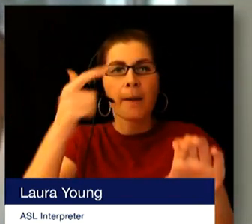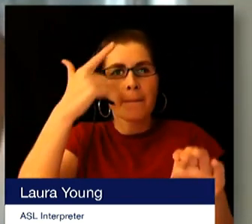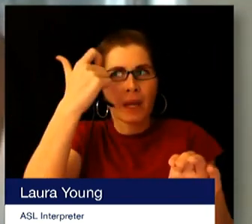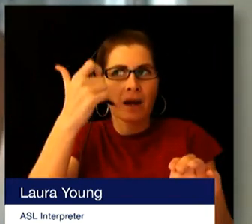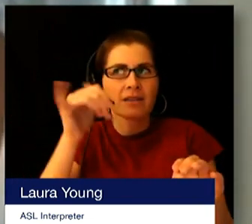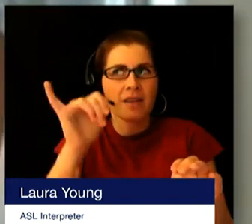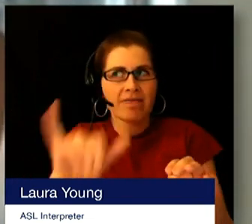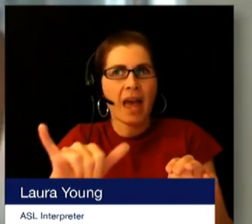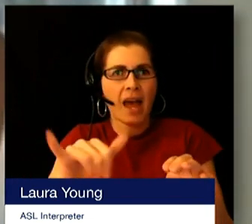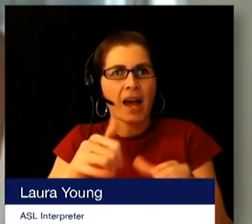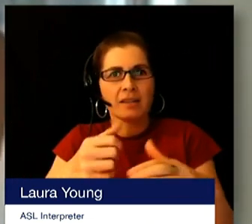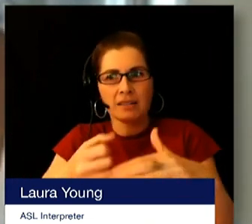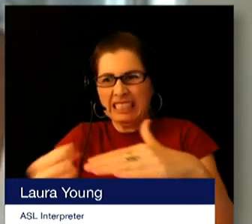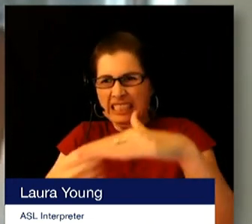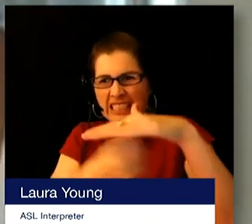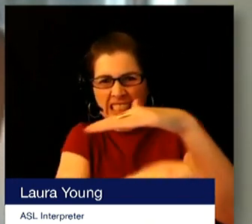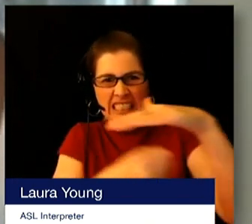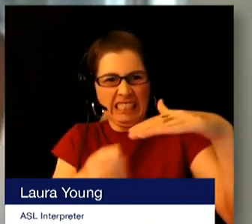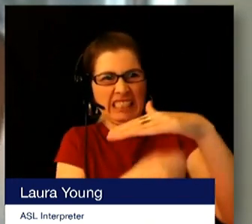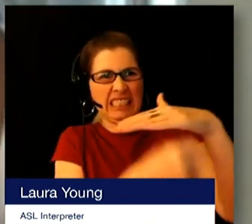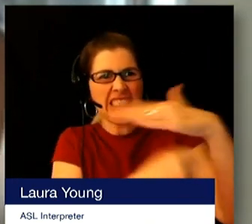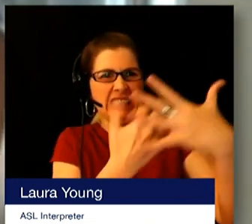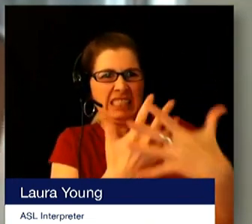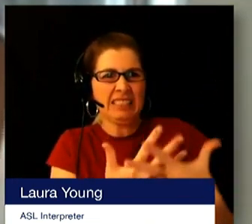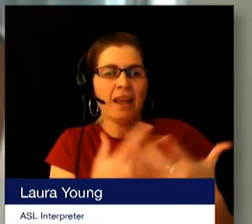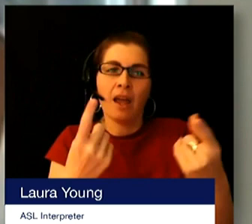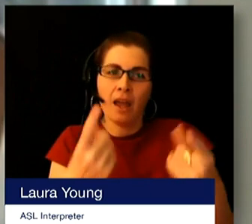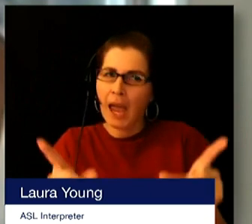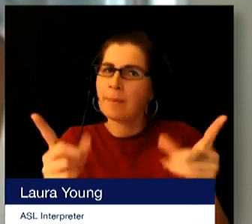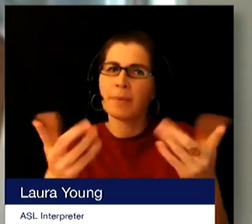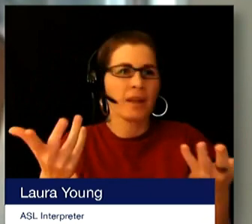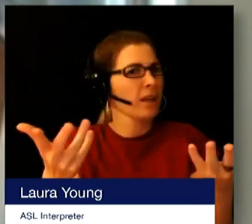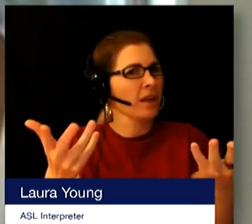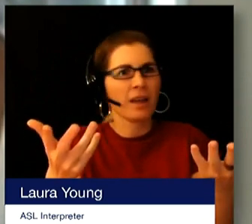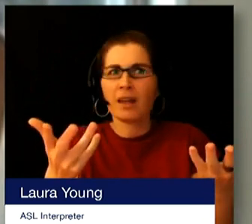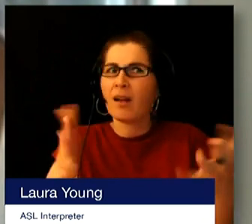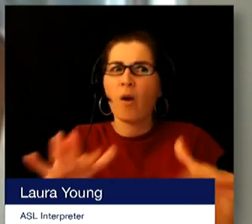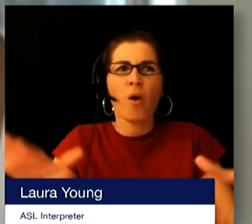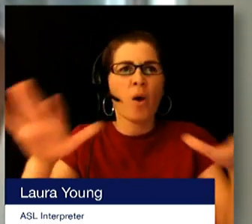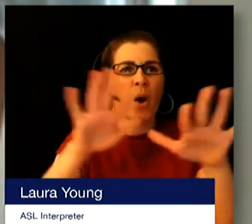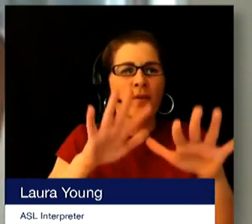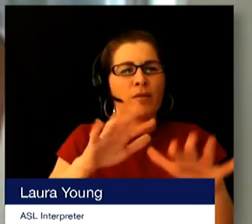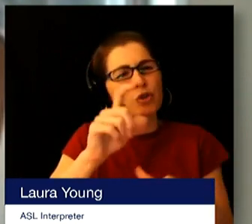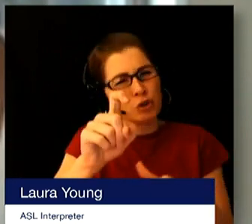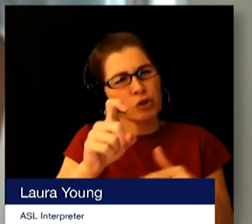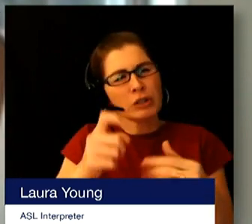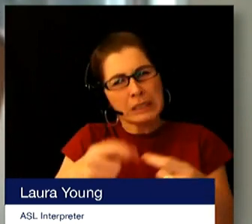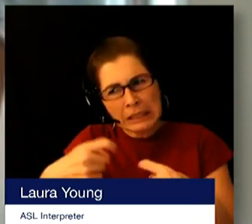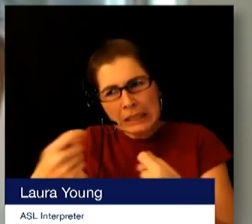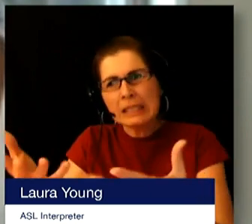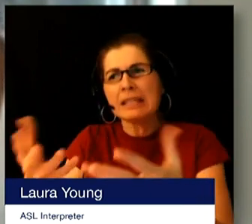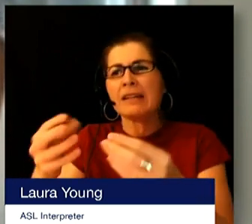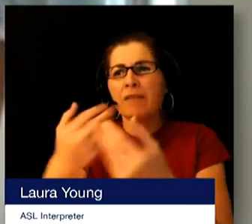on a large scale. It's incumbent upon them to use broad strokes to give freedom to people. During my experience with